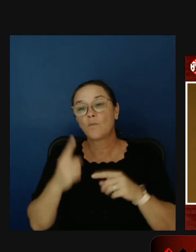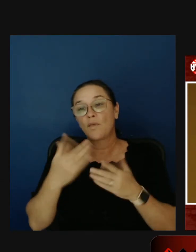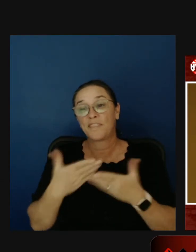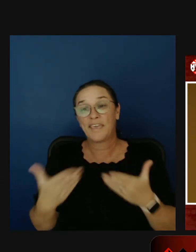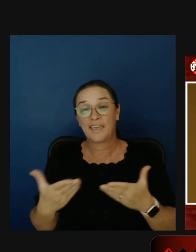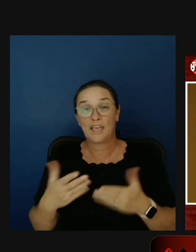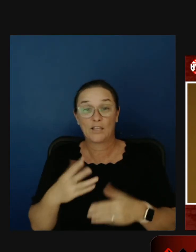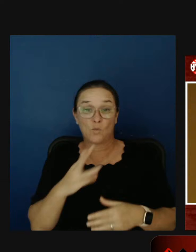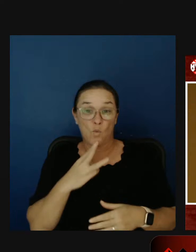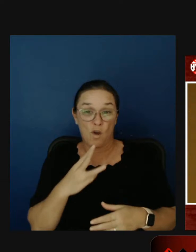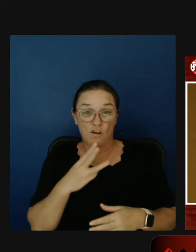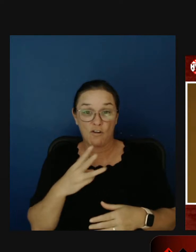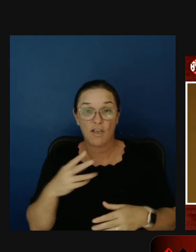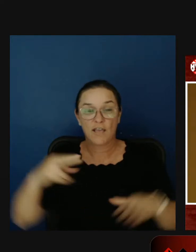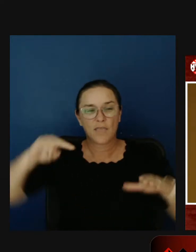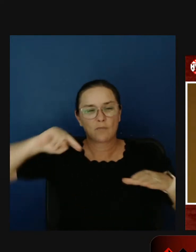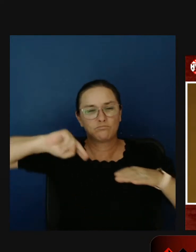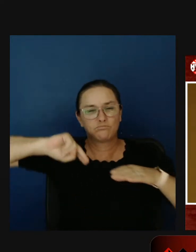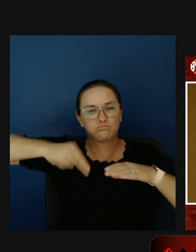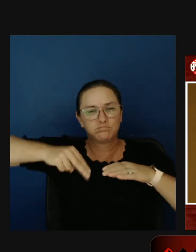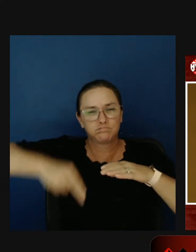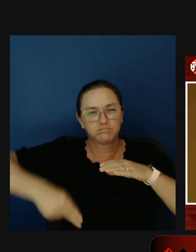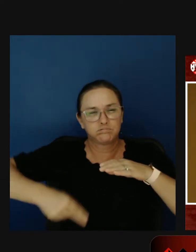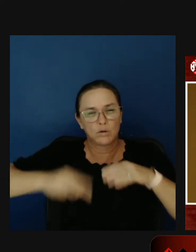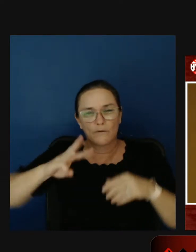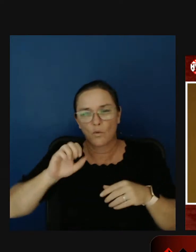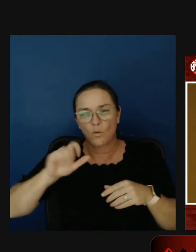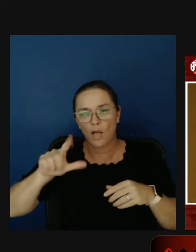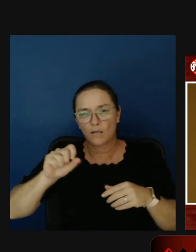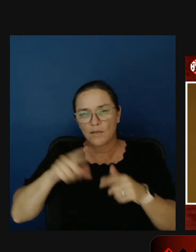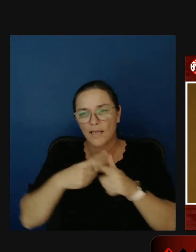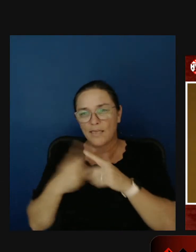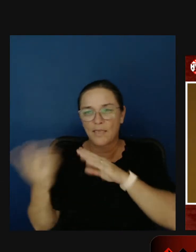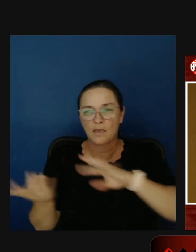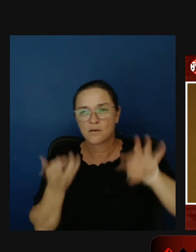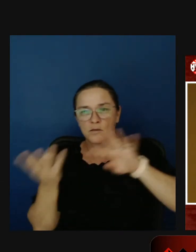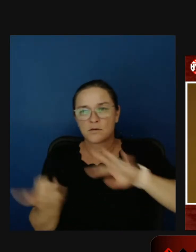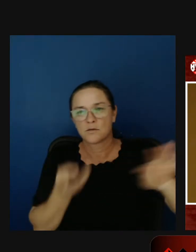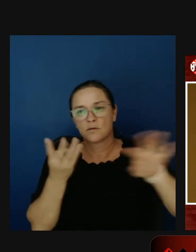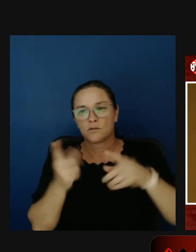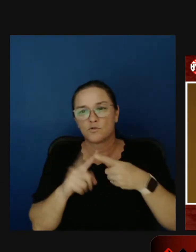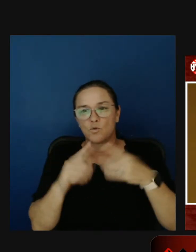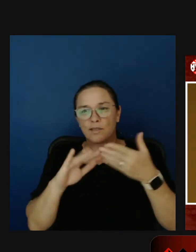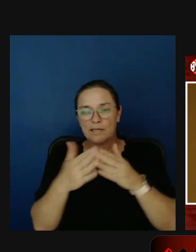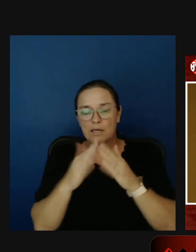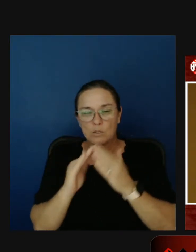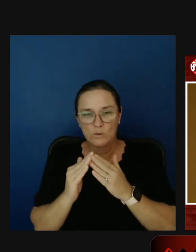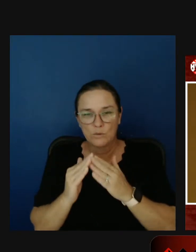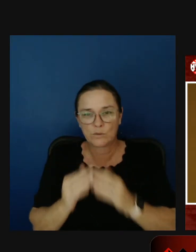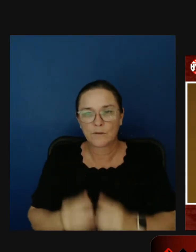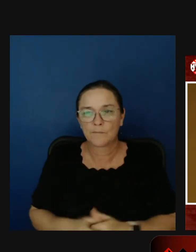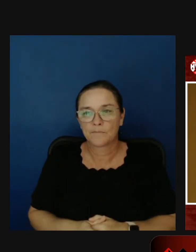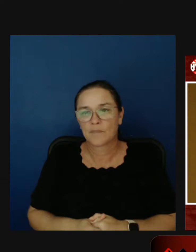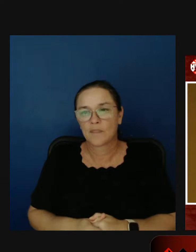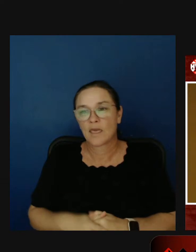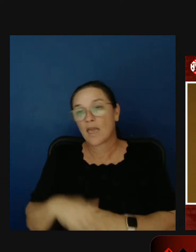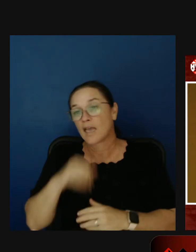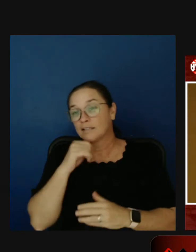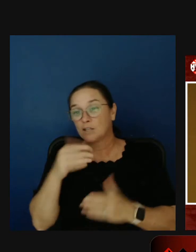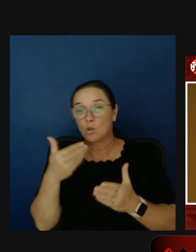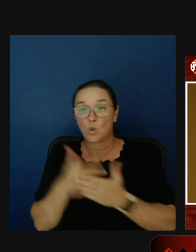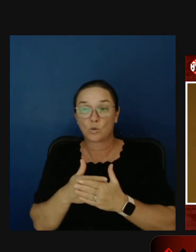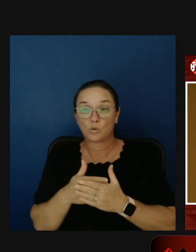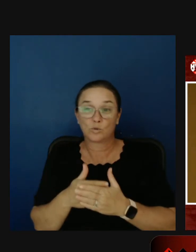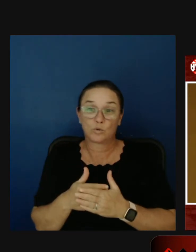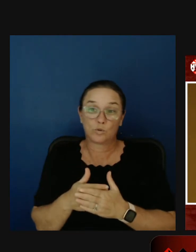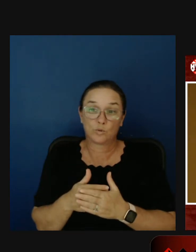they drill a lot of wells out here and pump the water into town. So even though it's not very near a populated area,